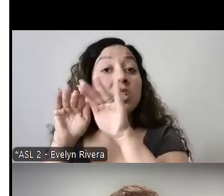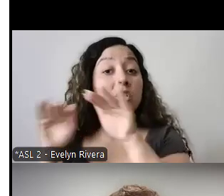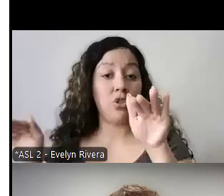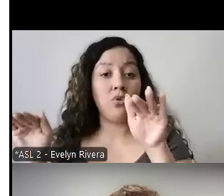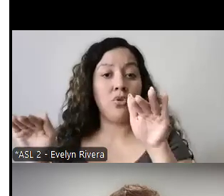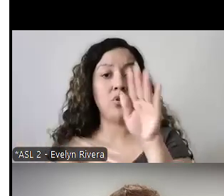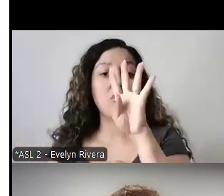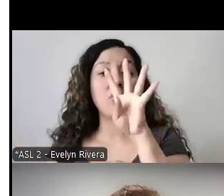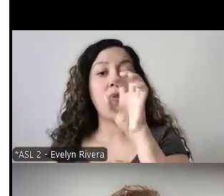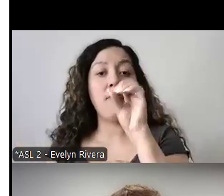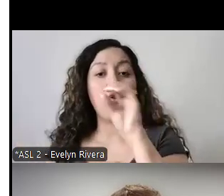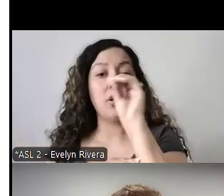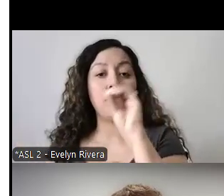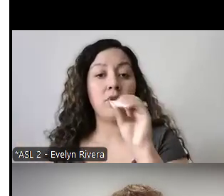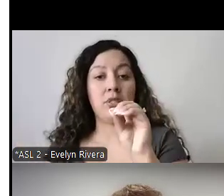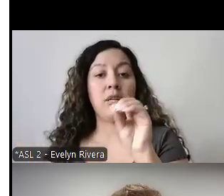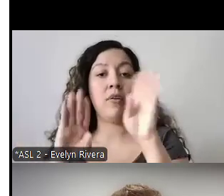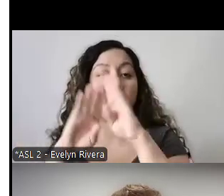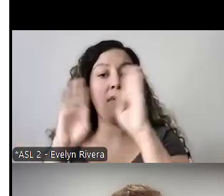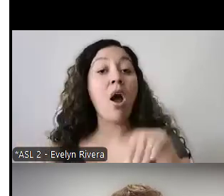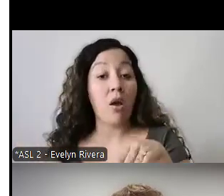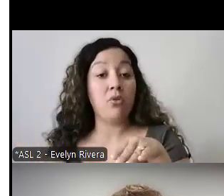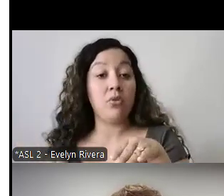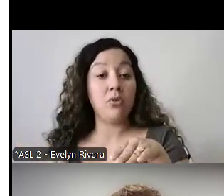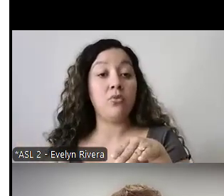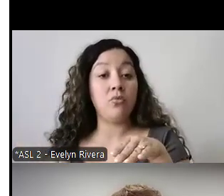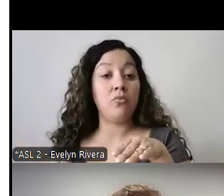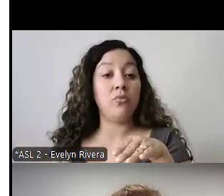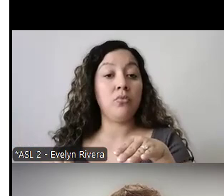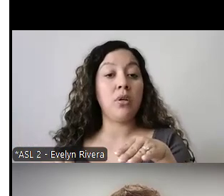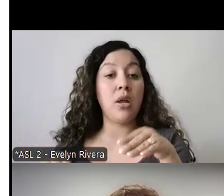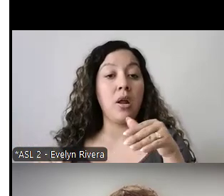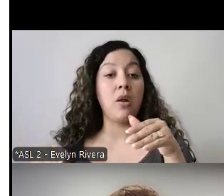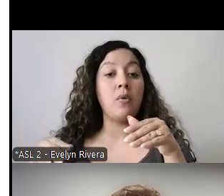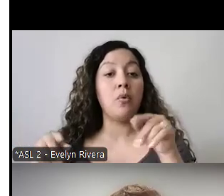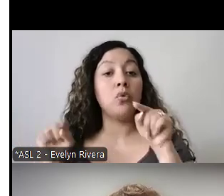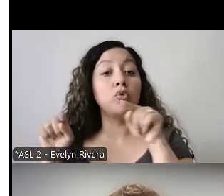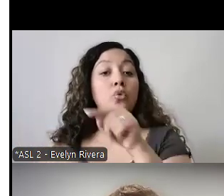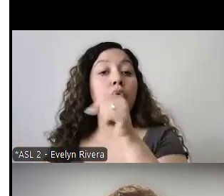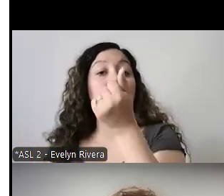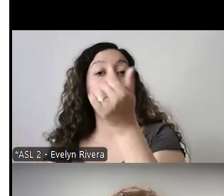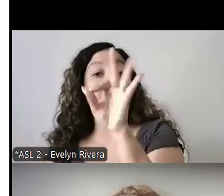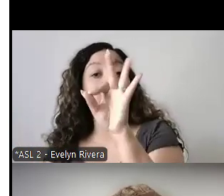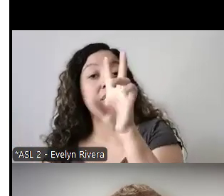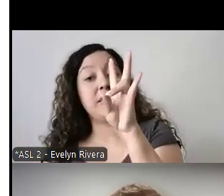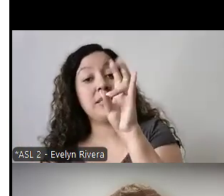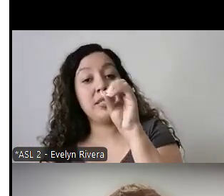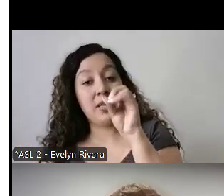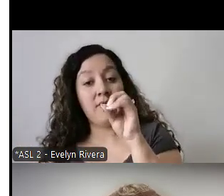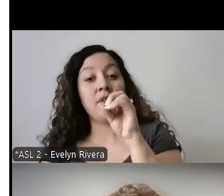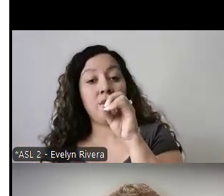40% of households were occupied by married couples with children in 1970. In this number, more than halved